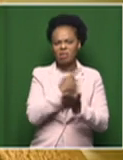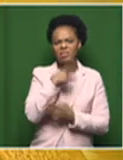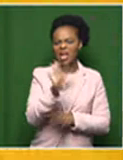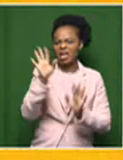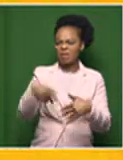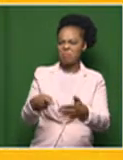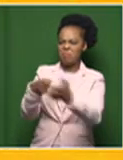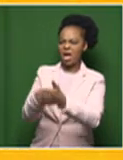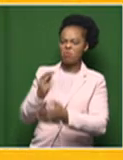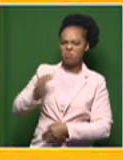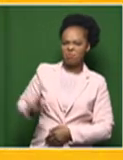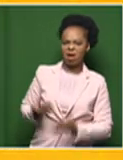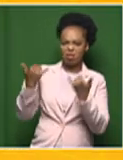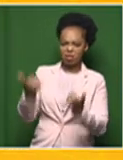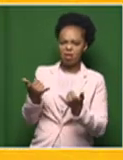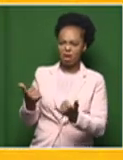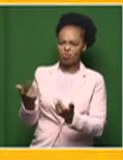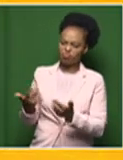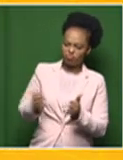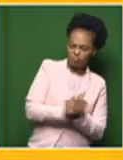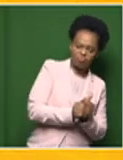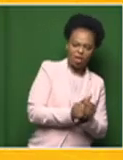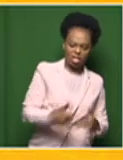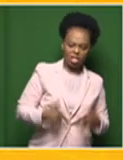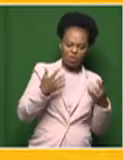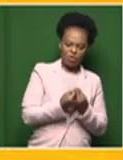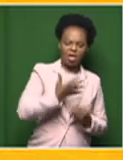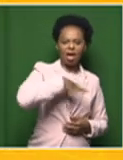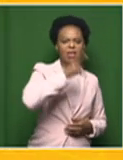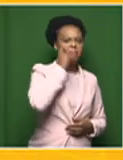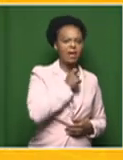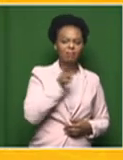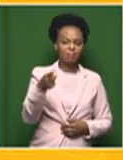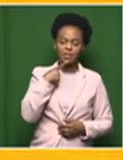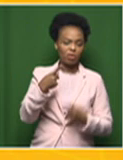is being bought, to live with another man. And Zizipo says this is